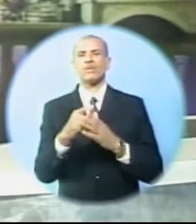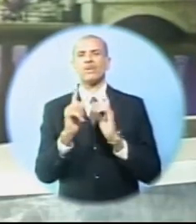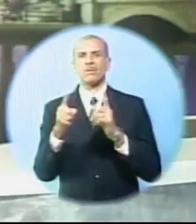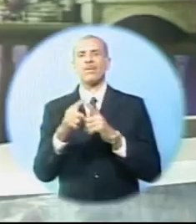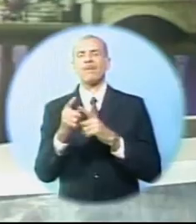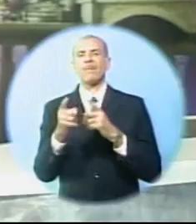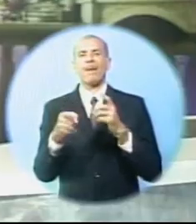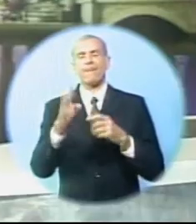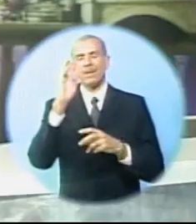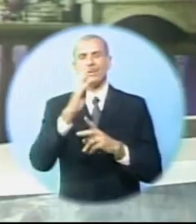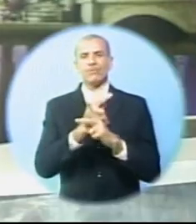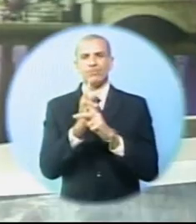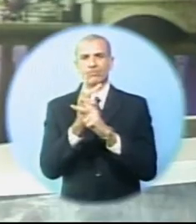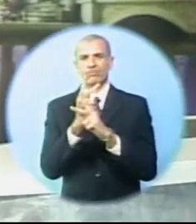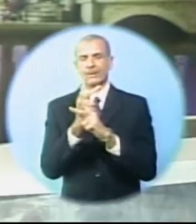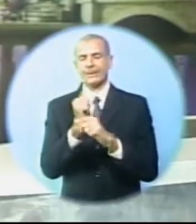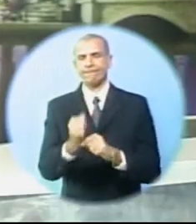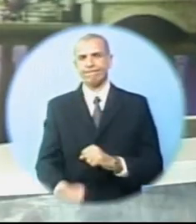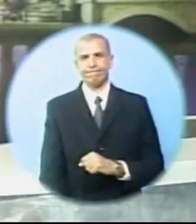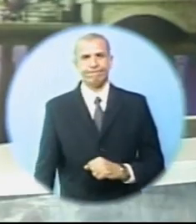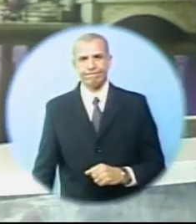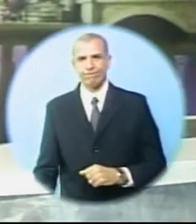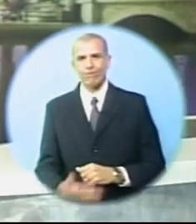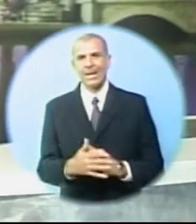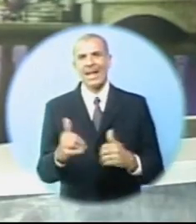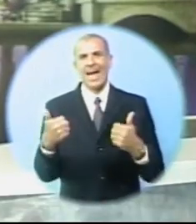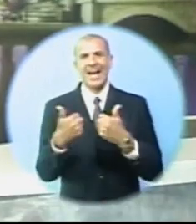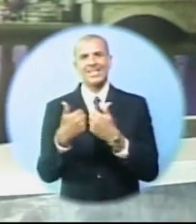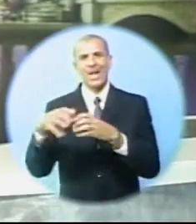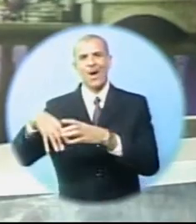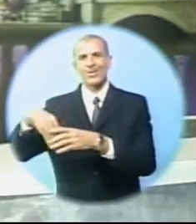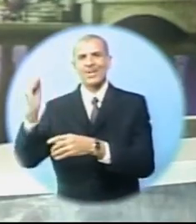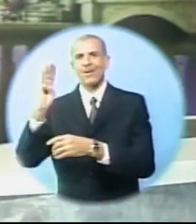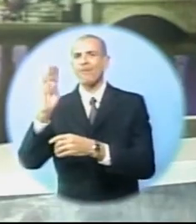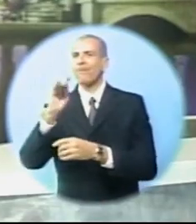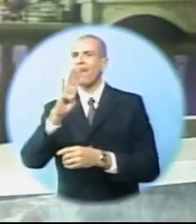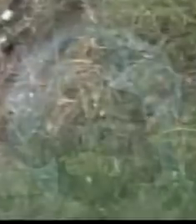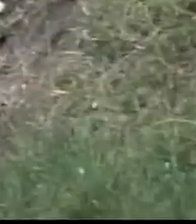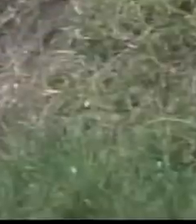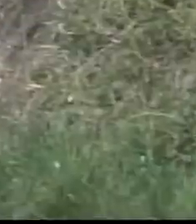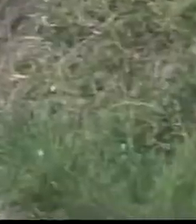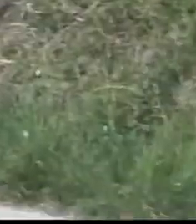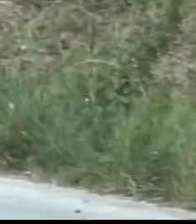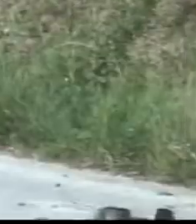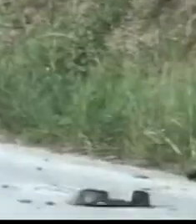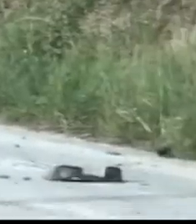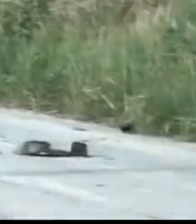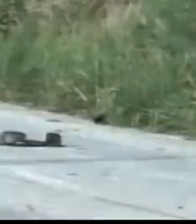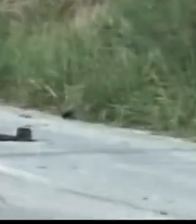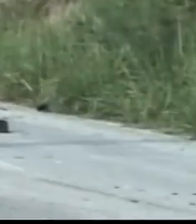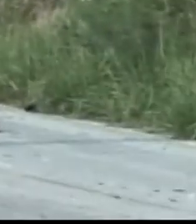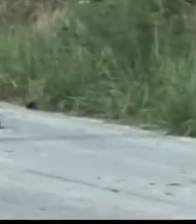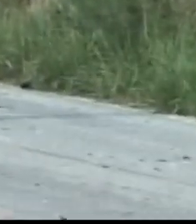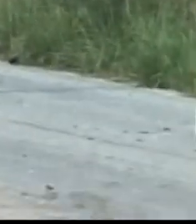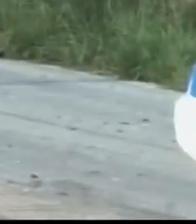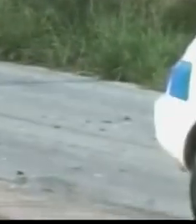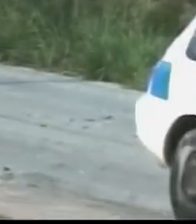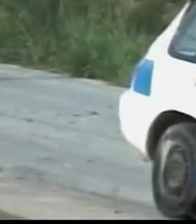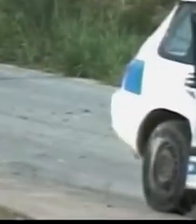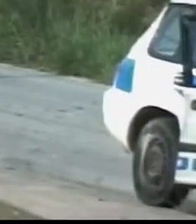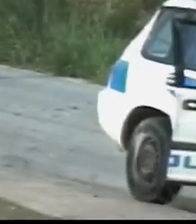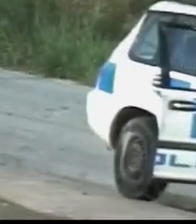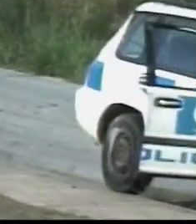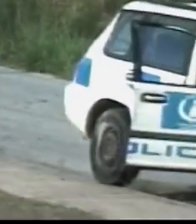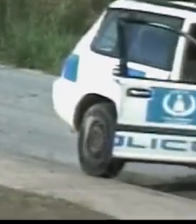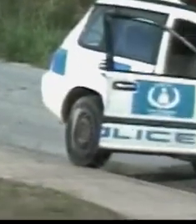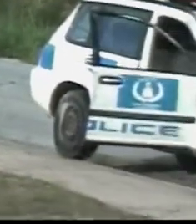police vehicles. And an accident just outside the Blackman and Gollop School in Christchurch has left a policeman and